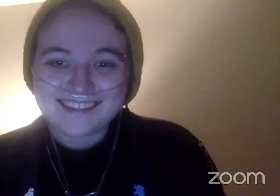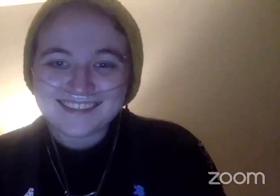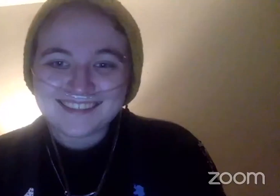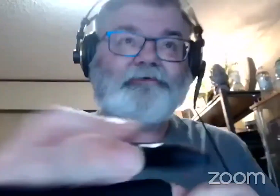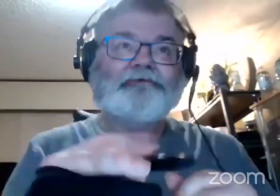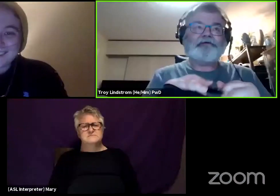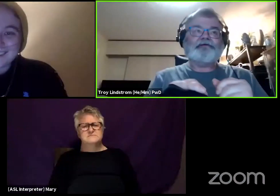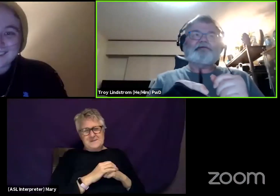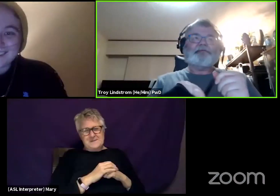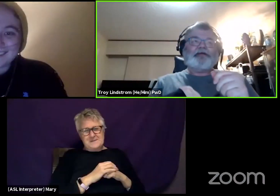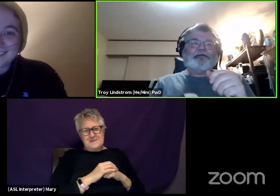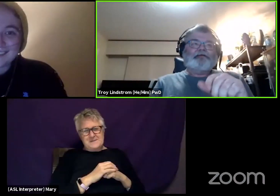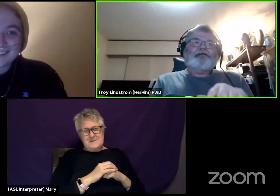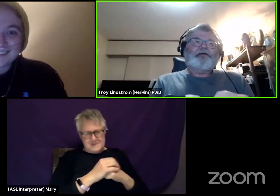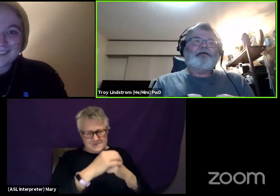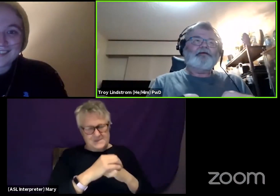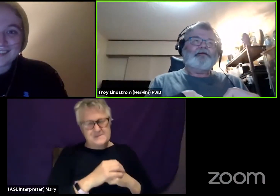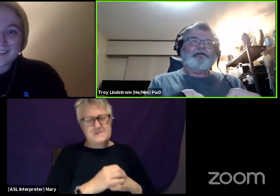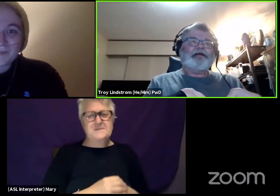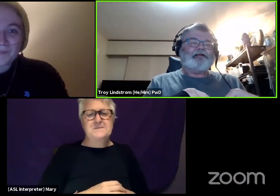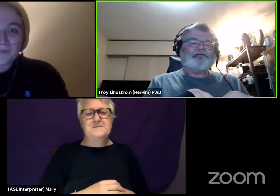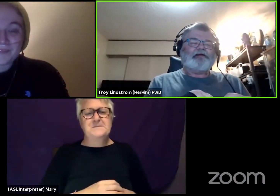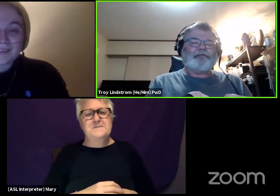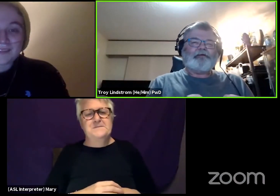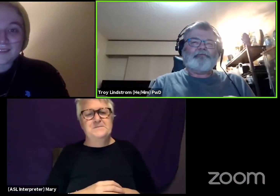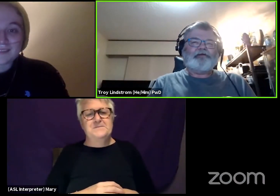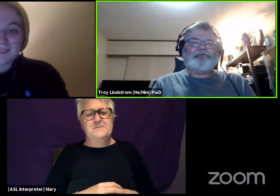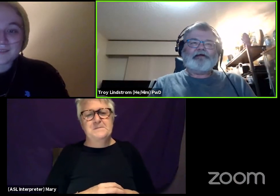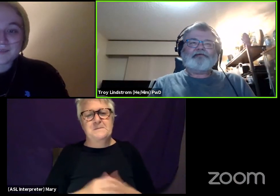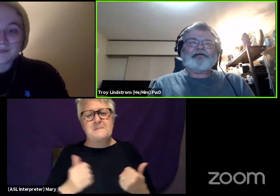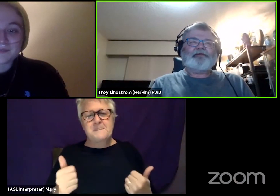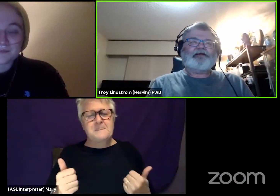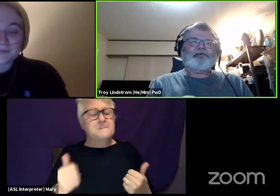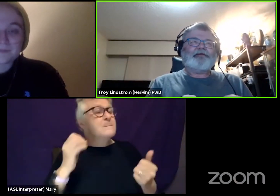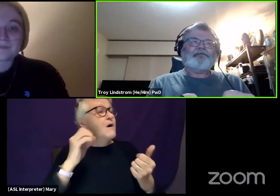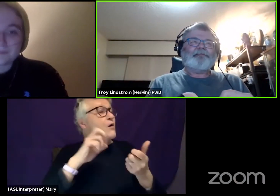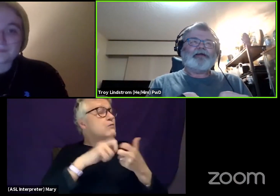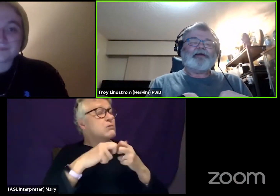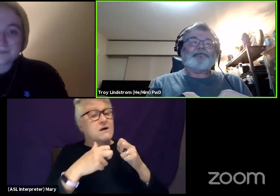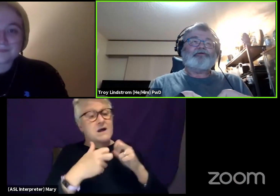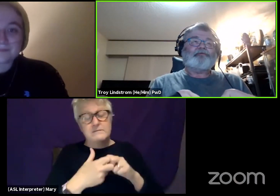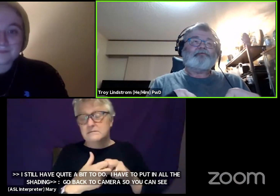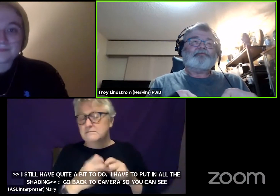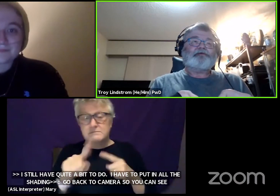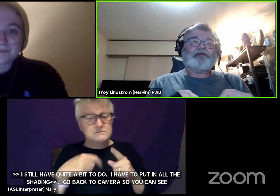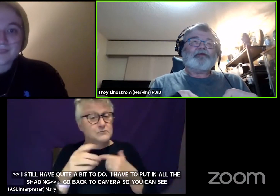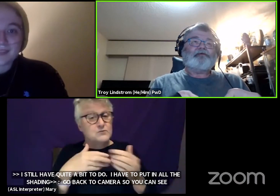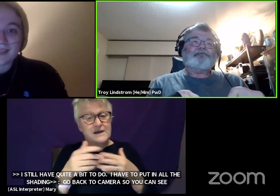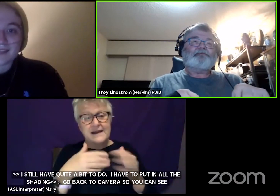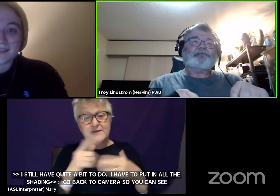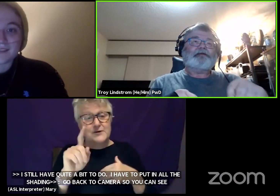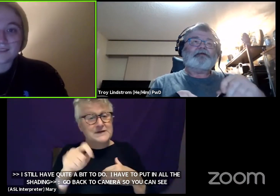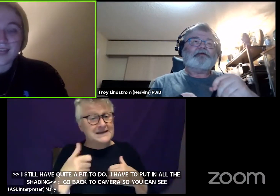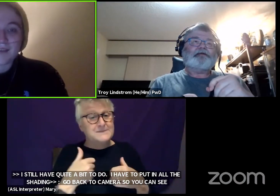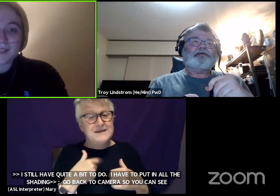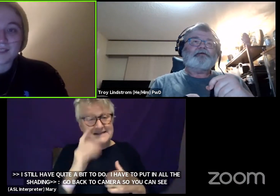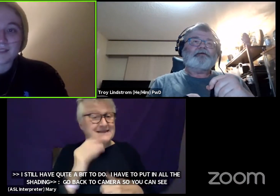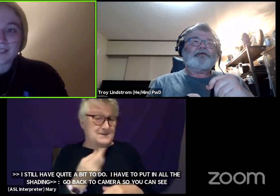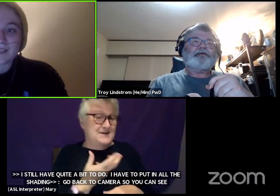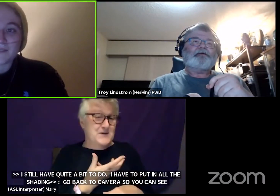Go back to camera so you can see me. Yeah, that's not a problem. Whenever you guys need me to come in, I'm happy to. Just let me know. Thank